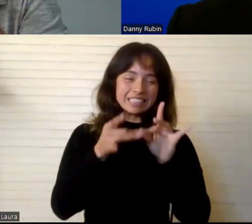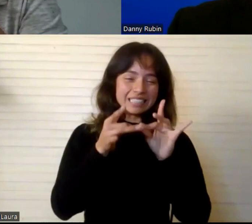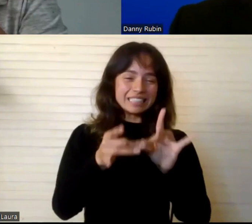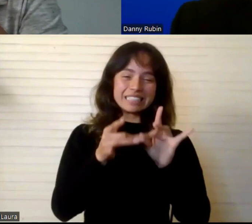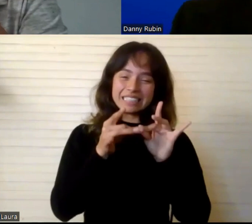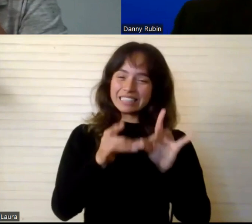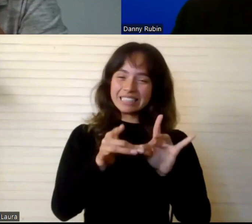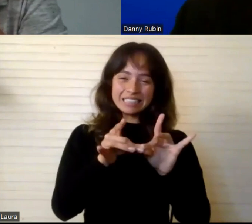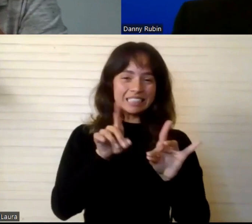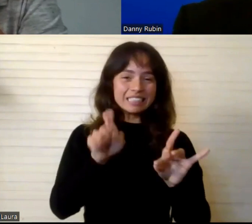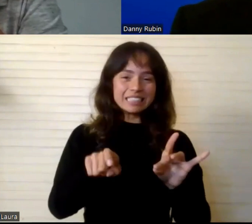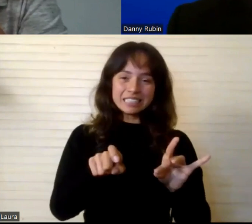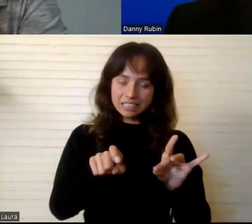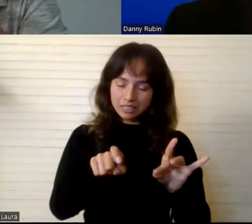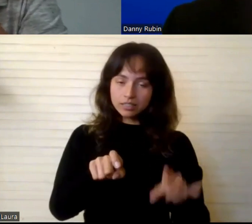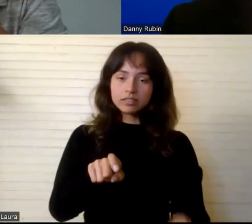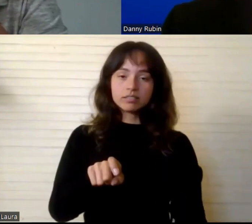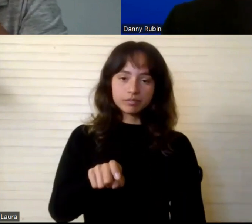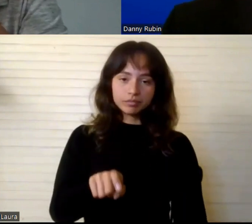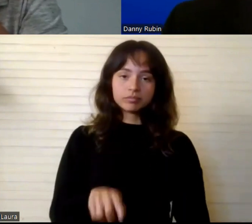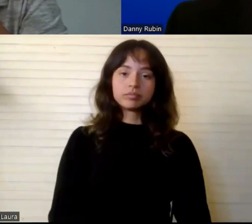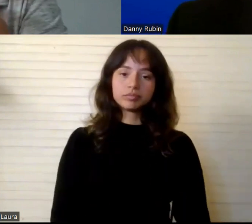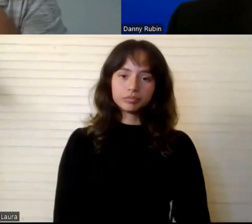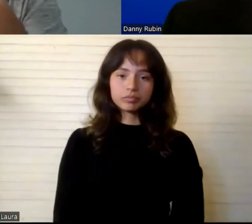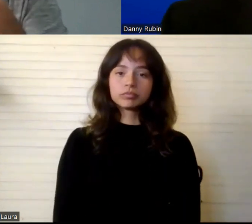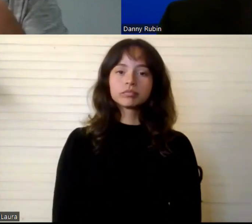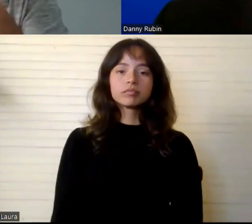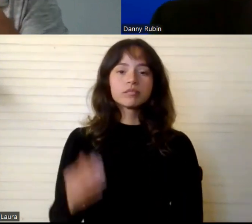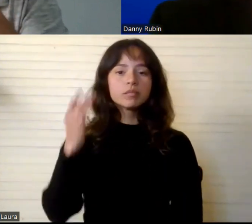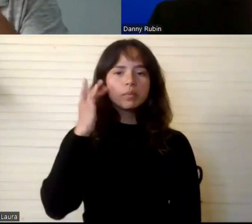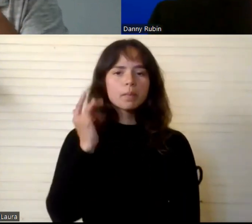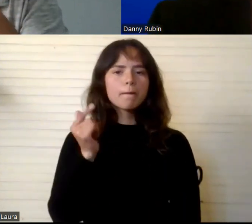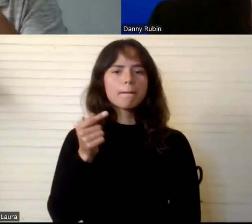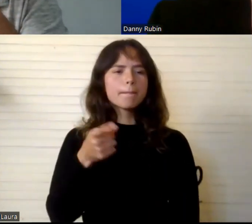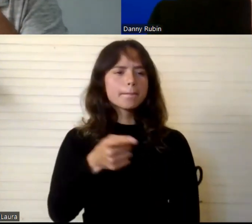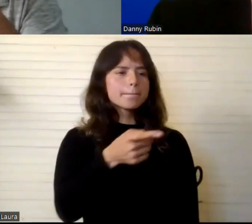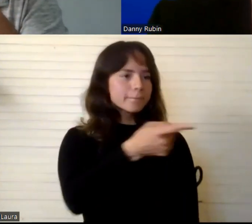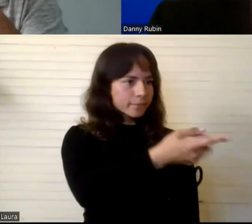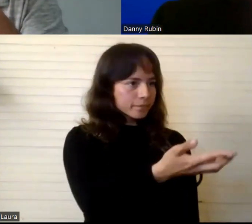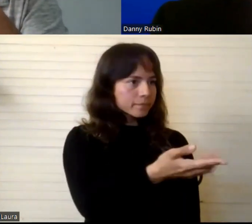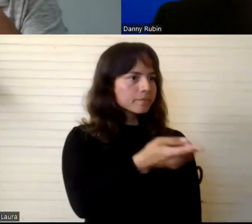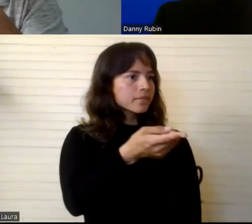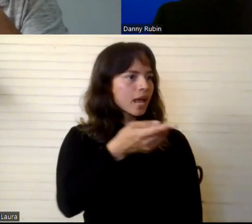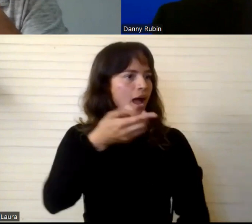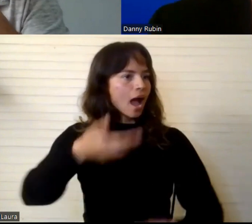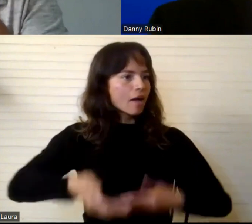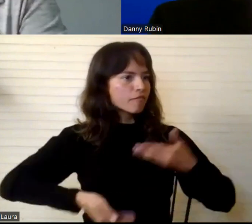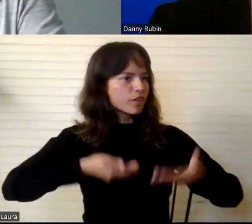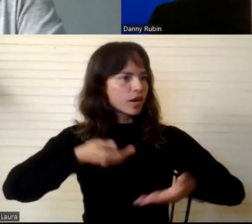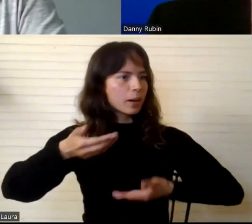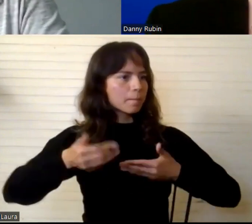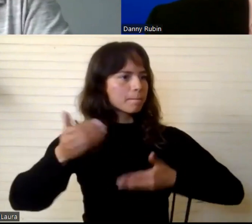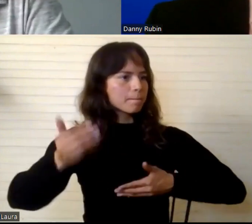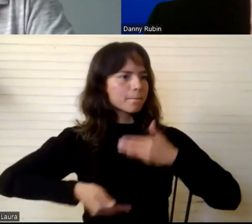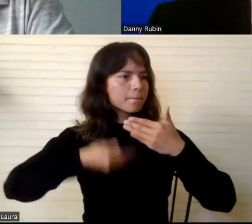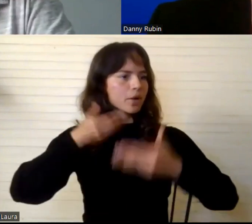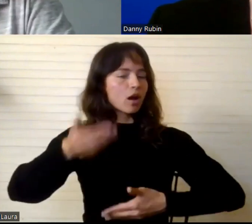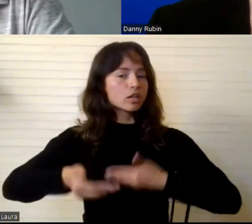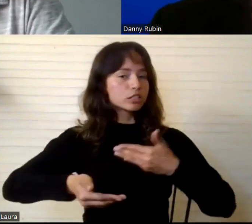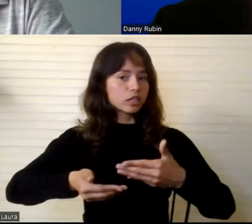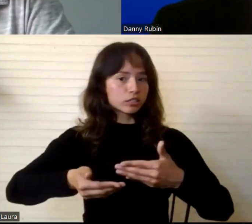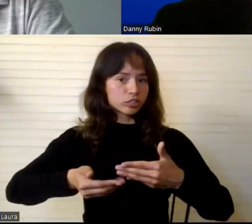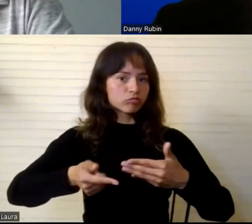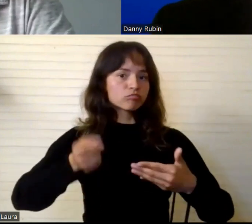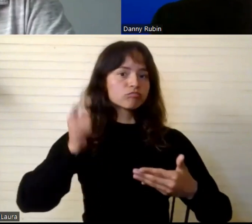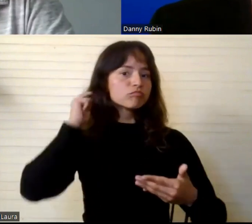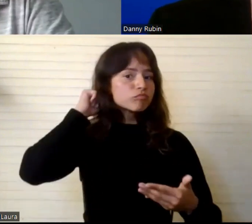you're hiring a company to get you through a process and you Mhm. need to like who you're working with so that even if they end up making you the